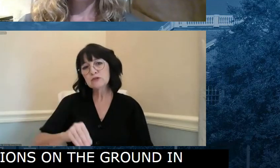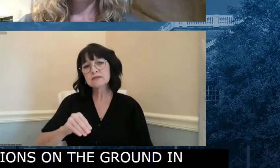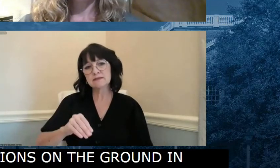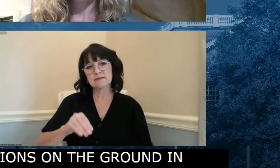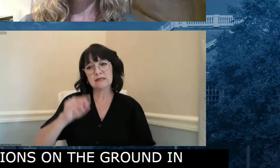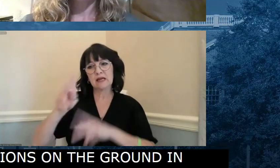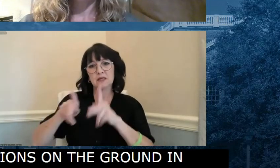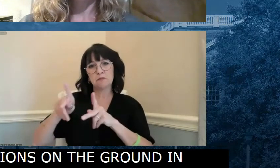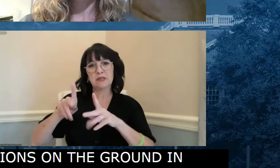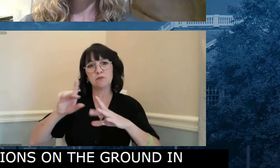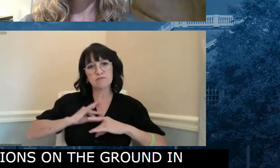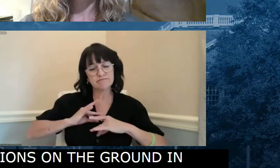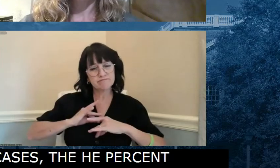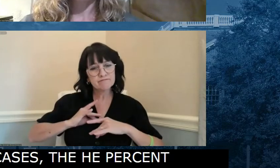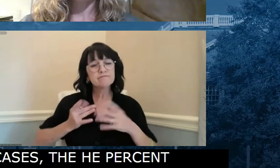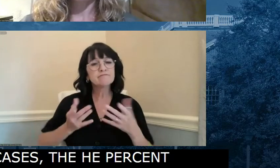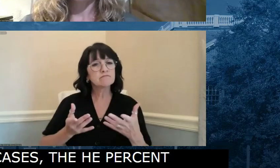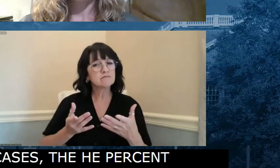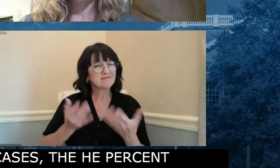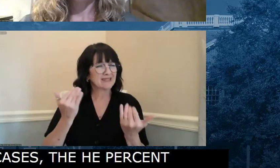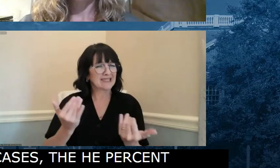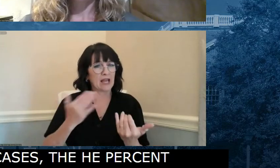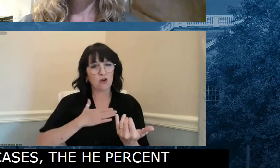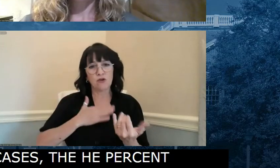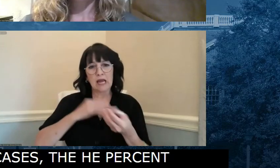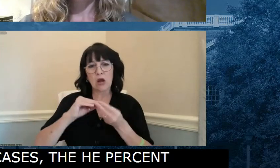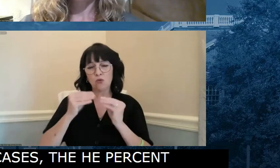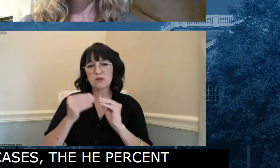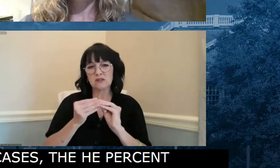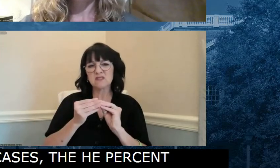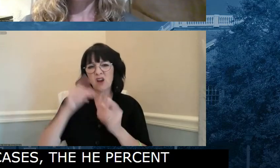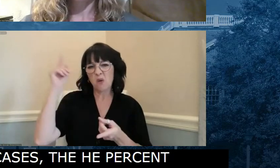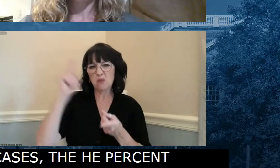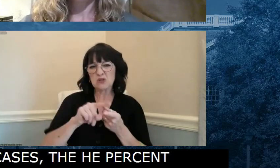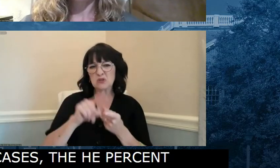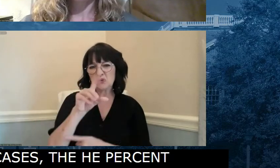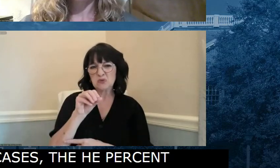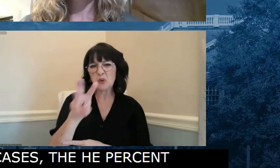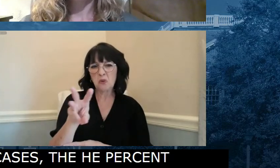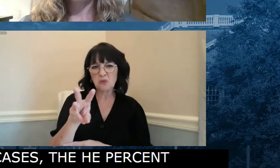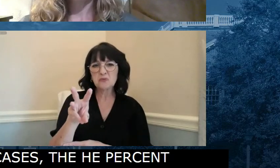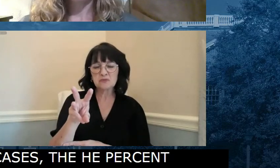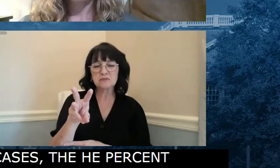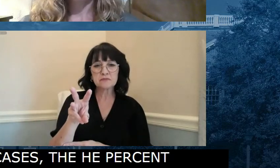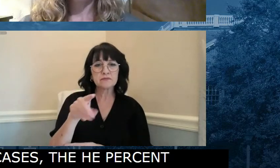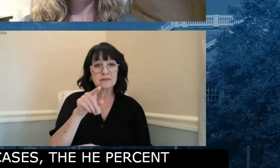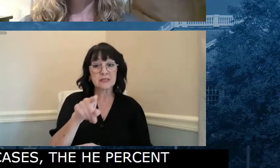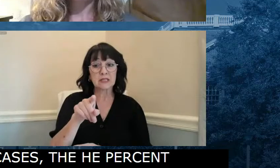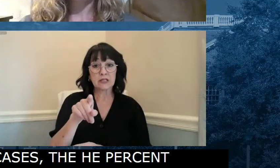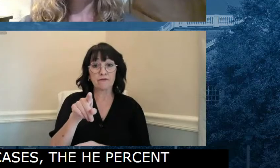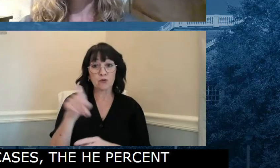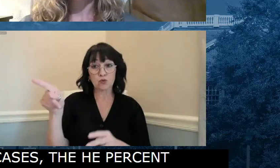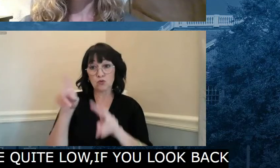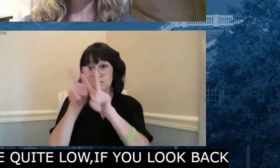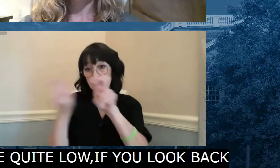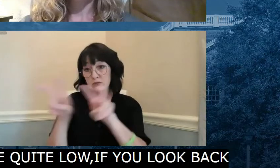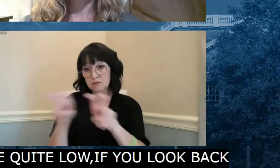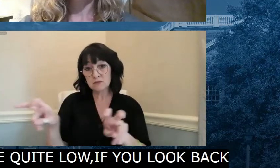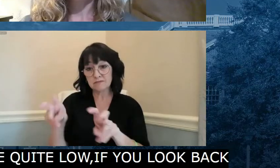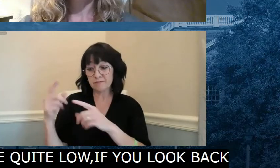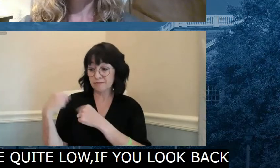our numbers now are quite low. If you look back over the history, the 17 months of this